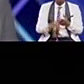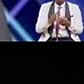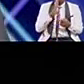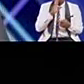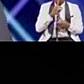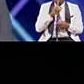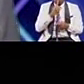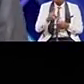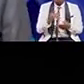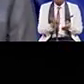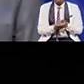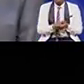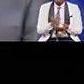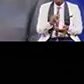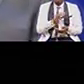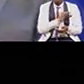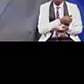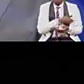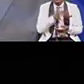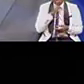are conserved?